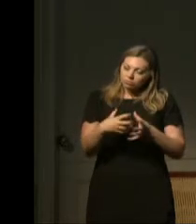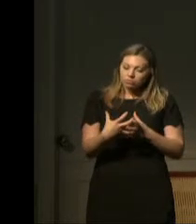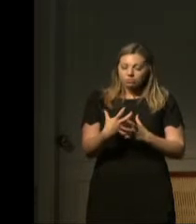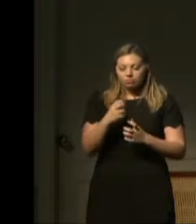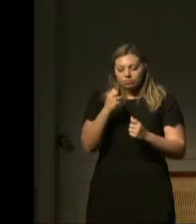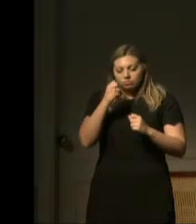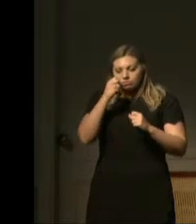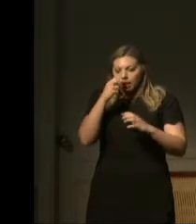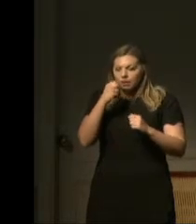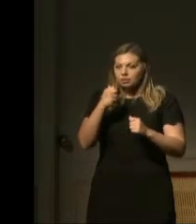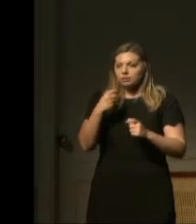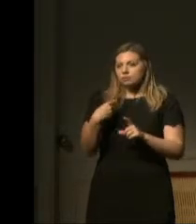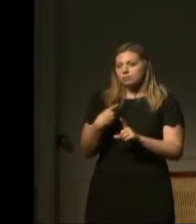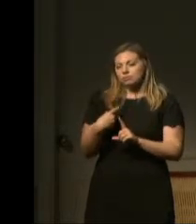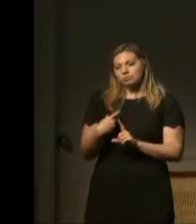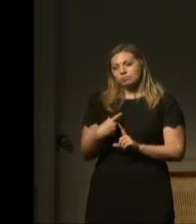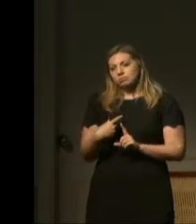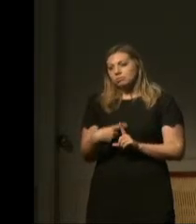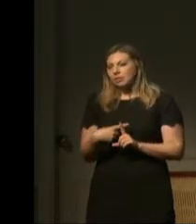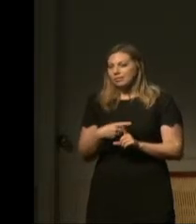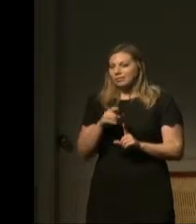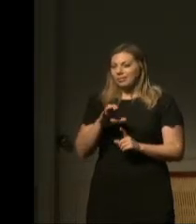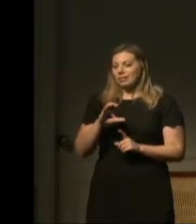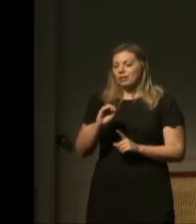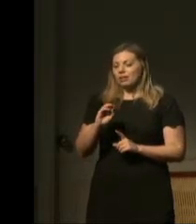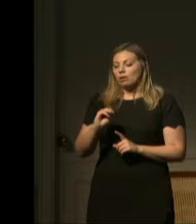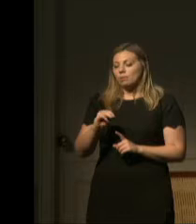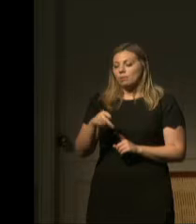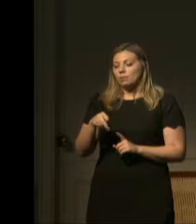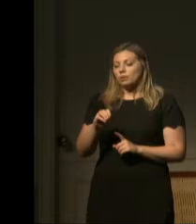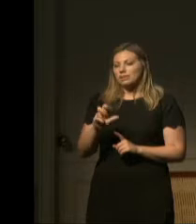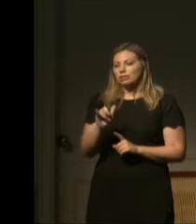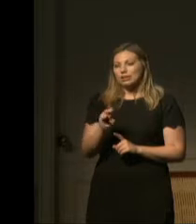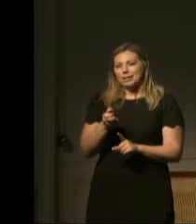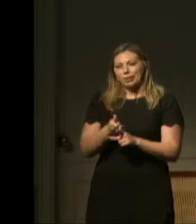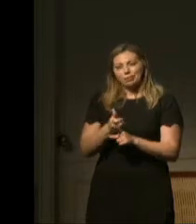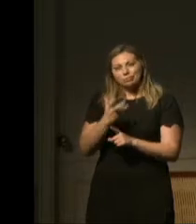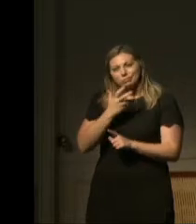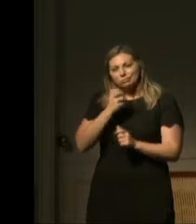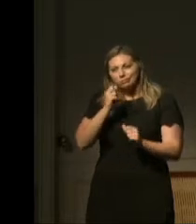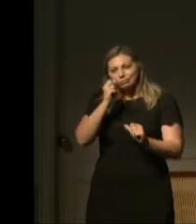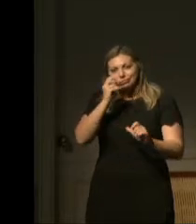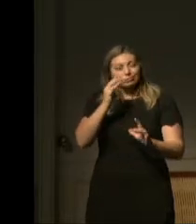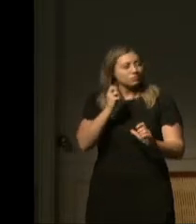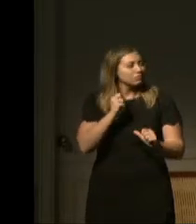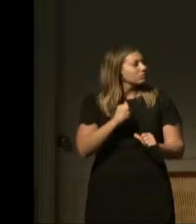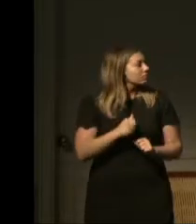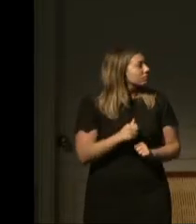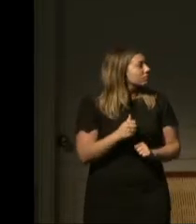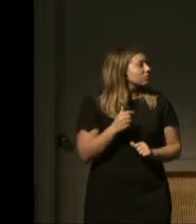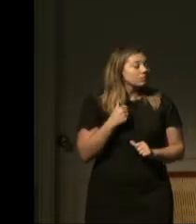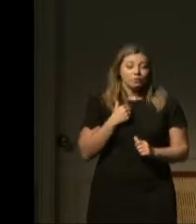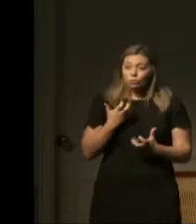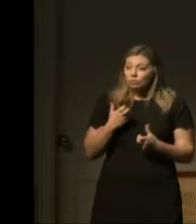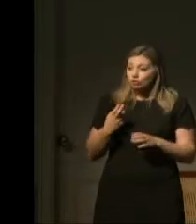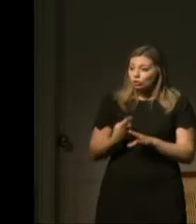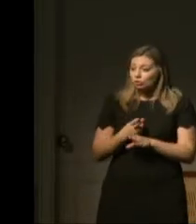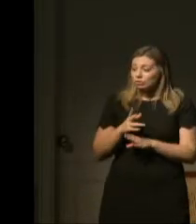compositions themselves. I would love to use these pictures